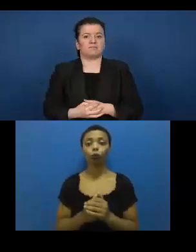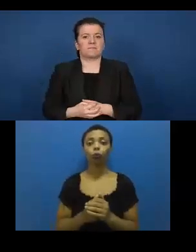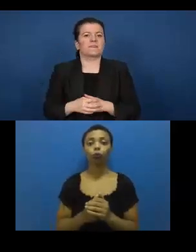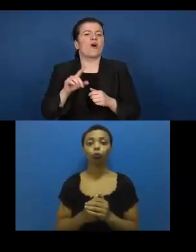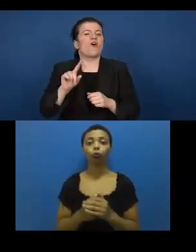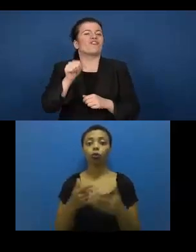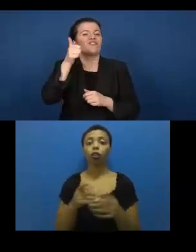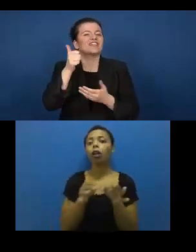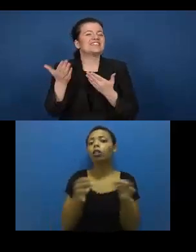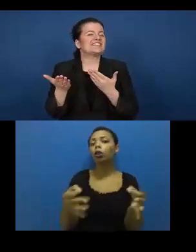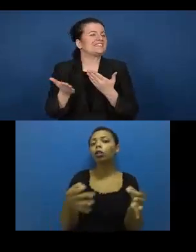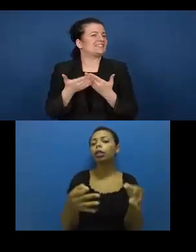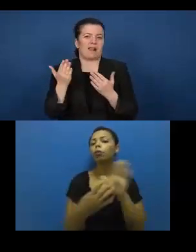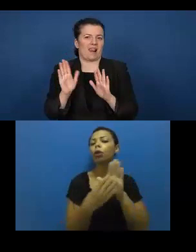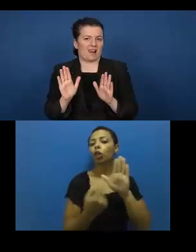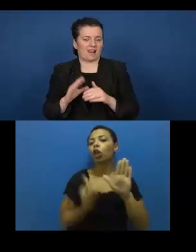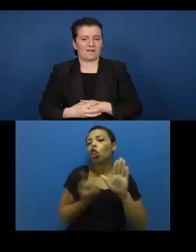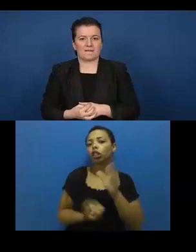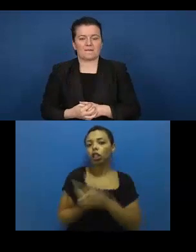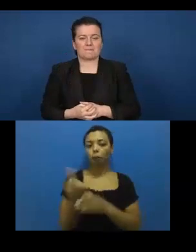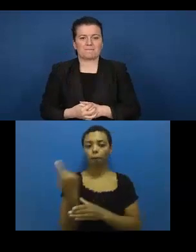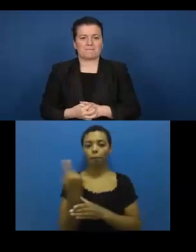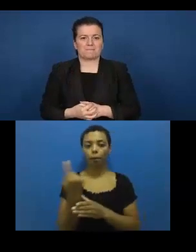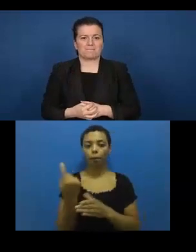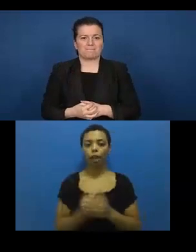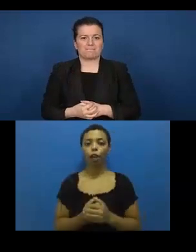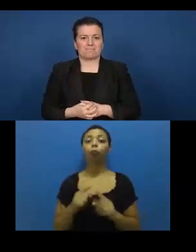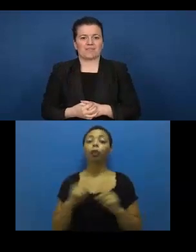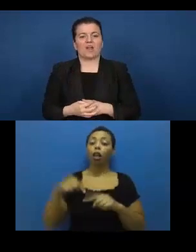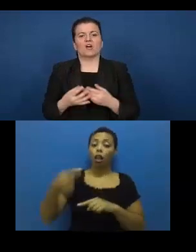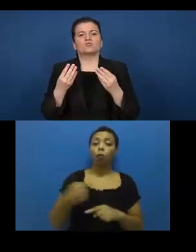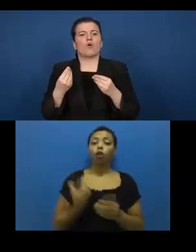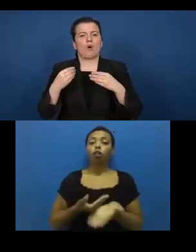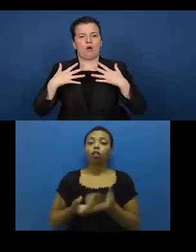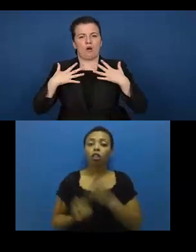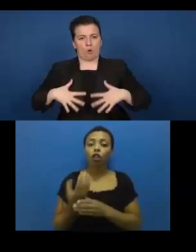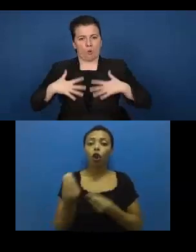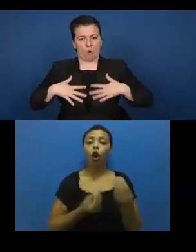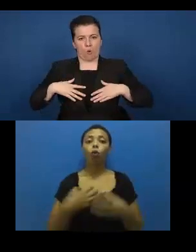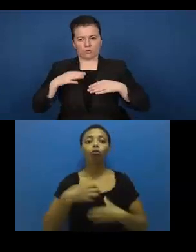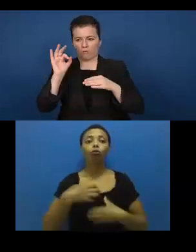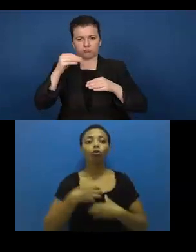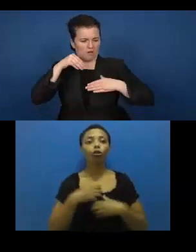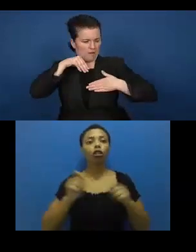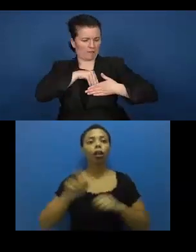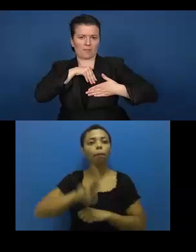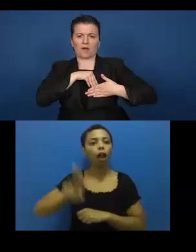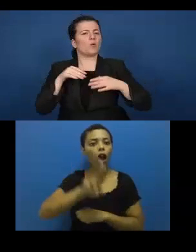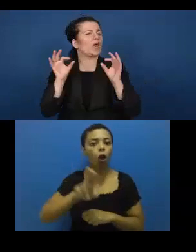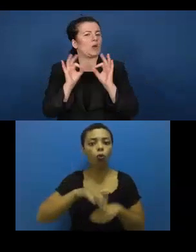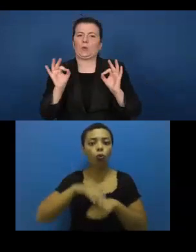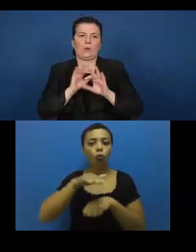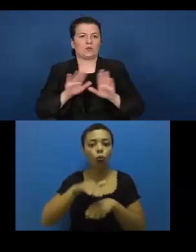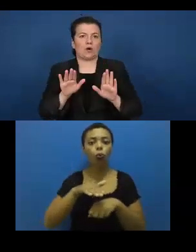had. We also didn't have a textile part to embed the vibration motor in yet. So what we did is we